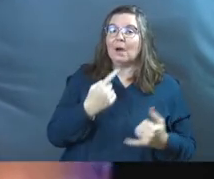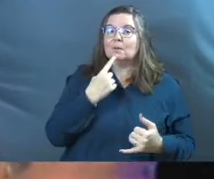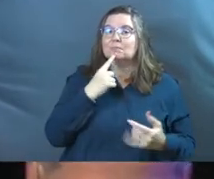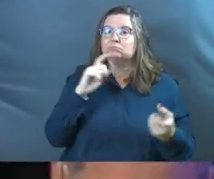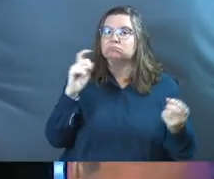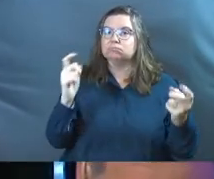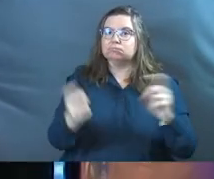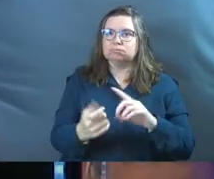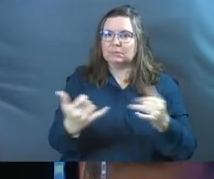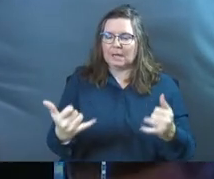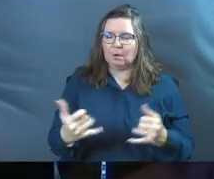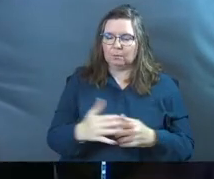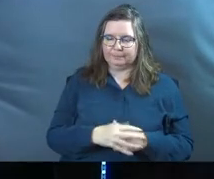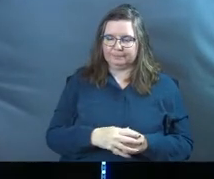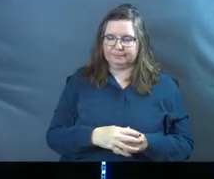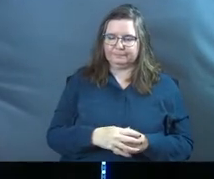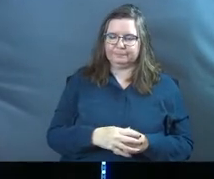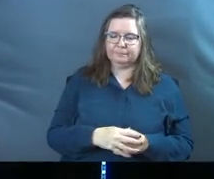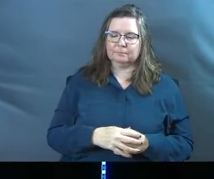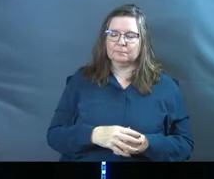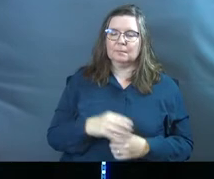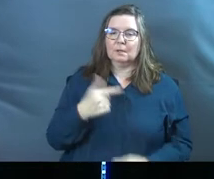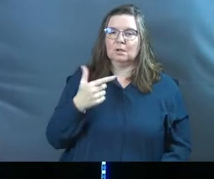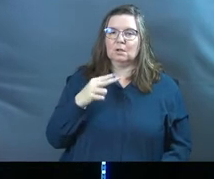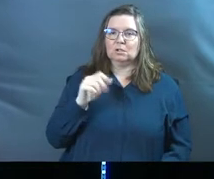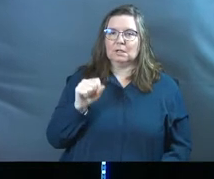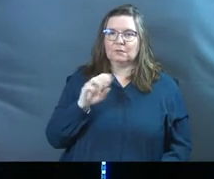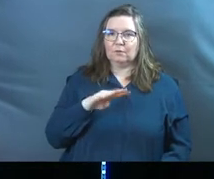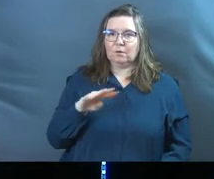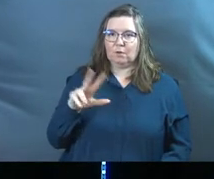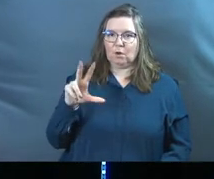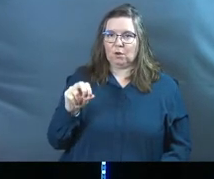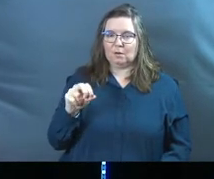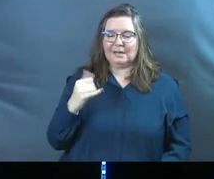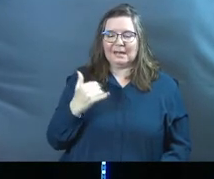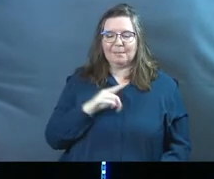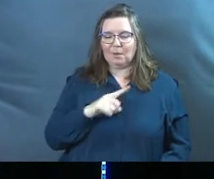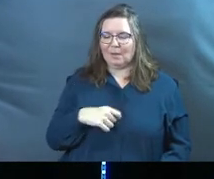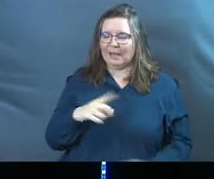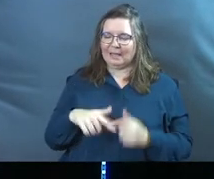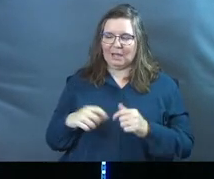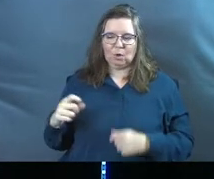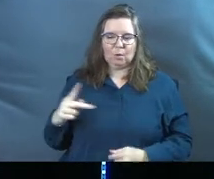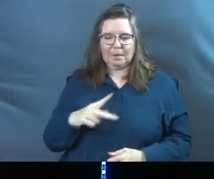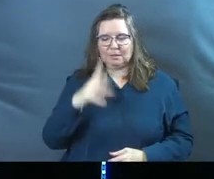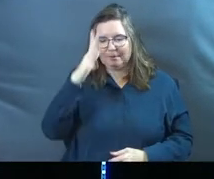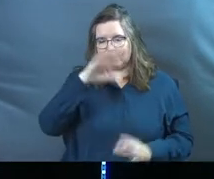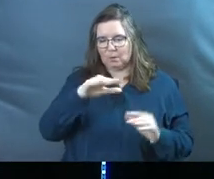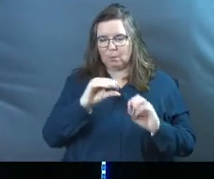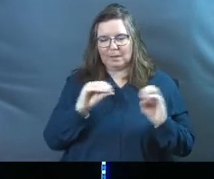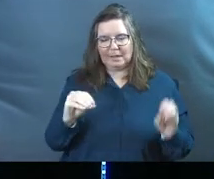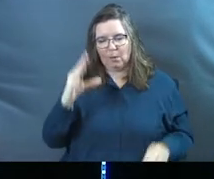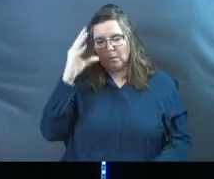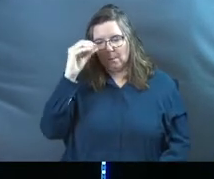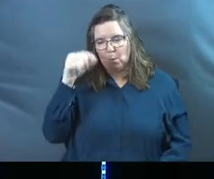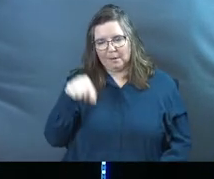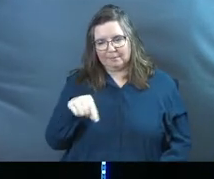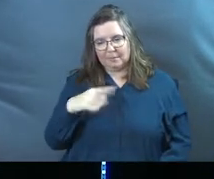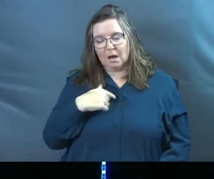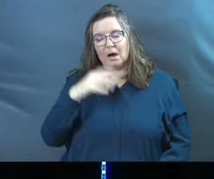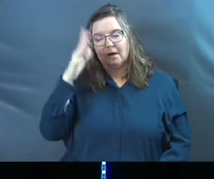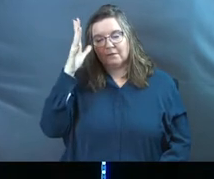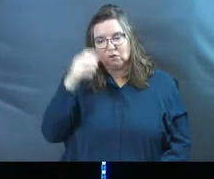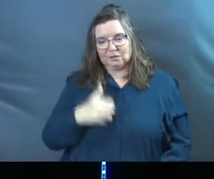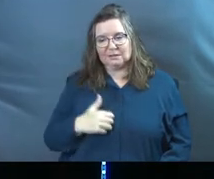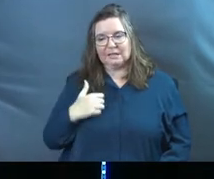says now. He's about to step up. Genesis 44:30. And now, my Lord, I cannot go back to my father's house without the boy.